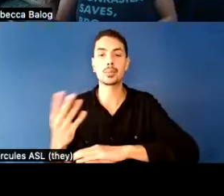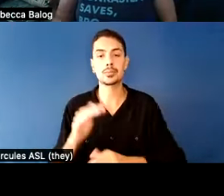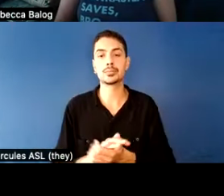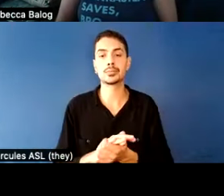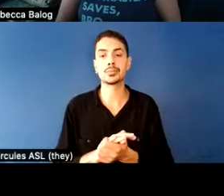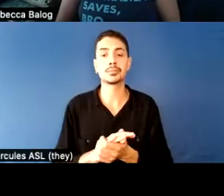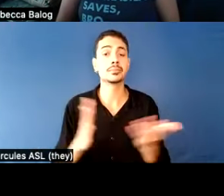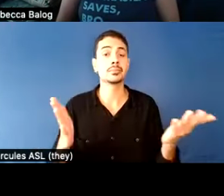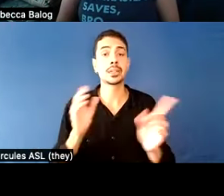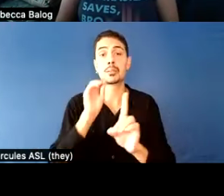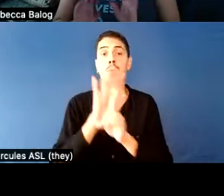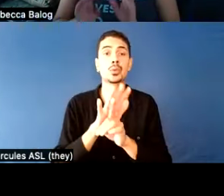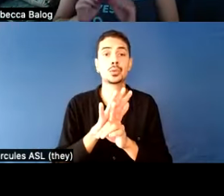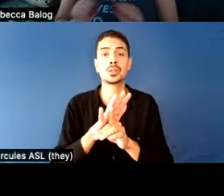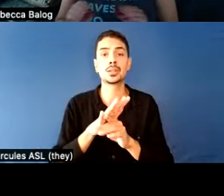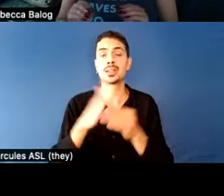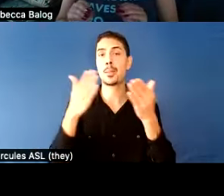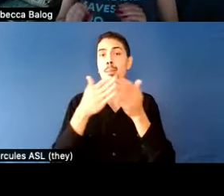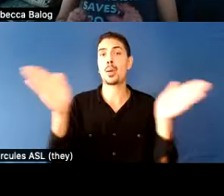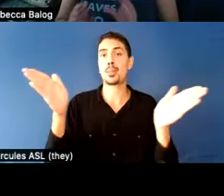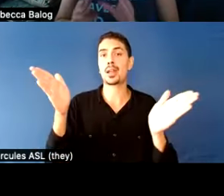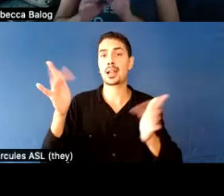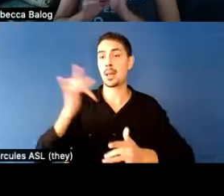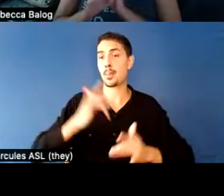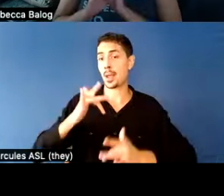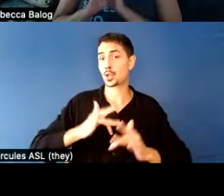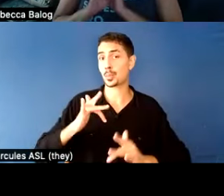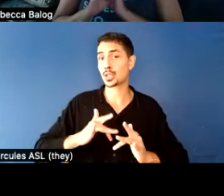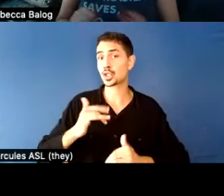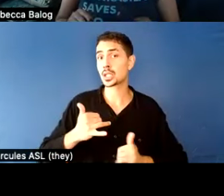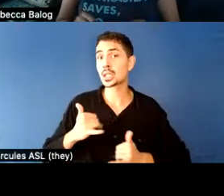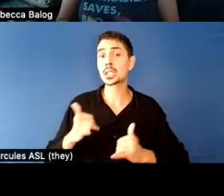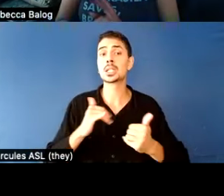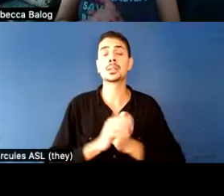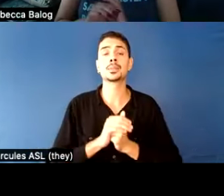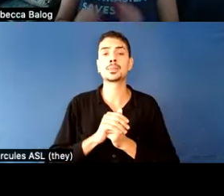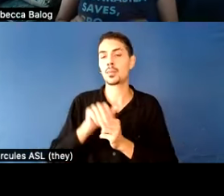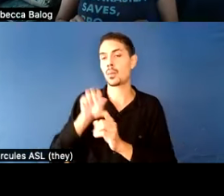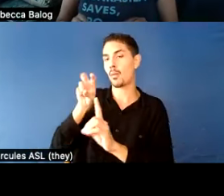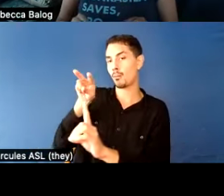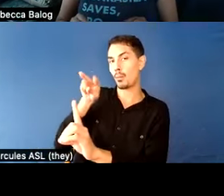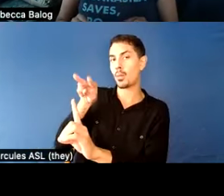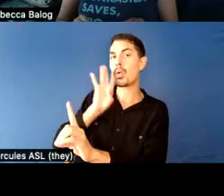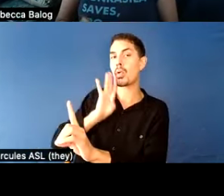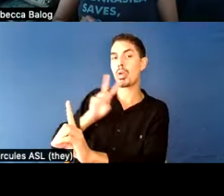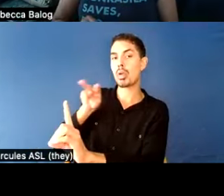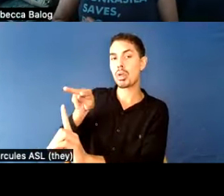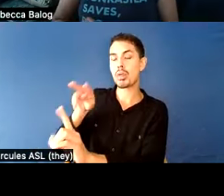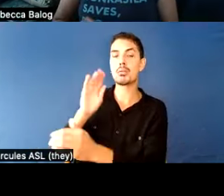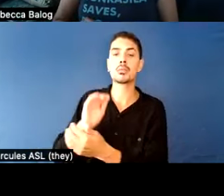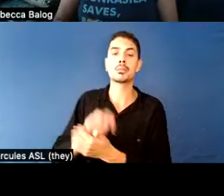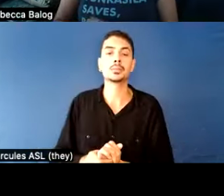masturbation, voyeurism. Since COVID, sexual violence, sex trafficking violence that is